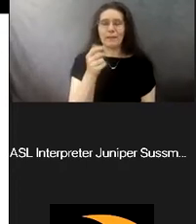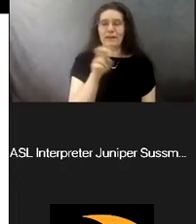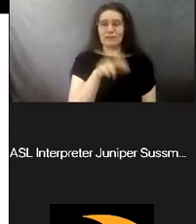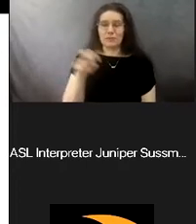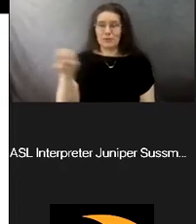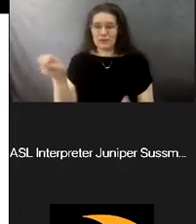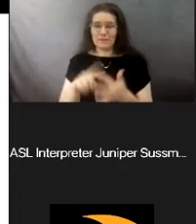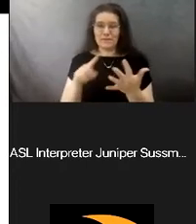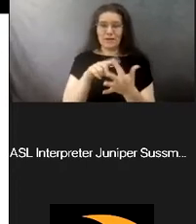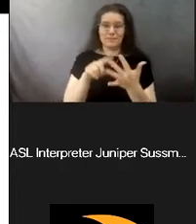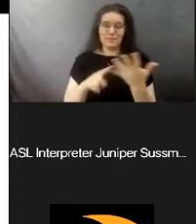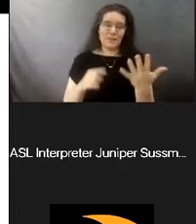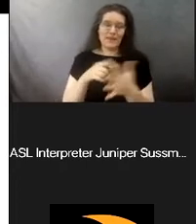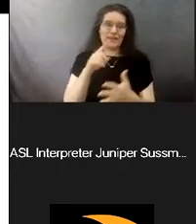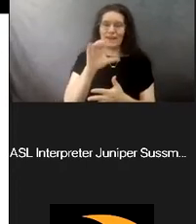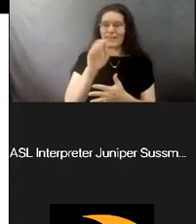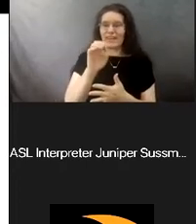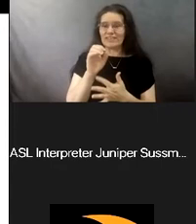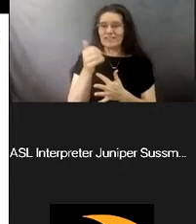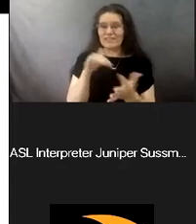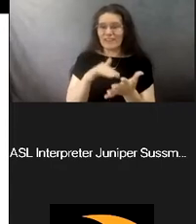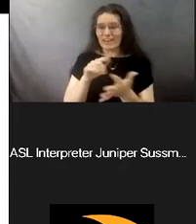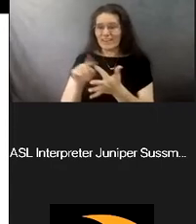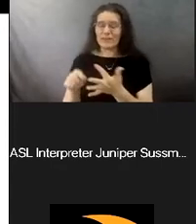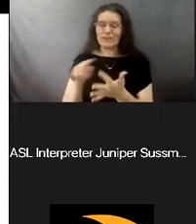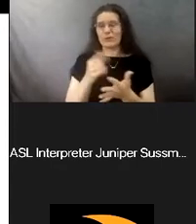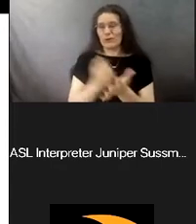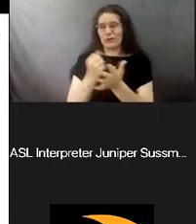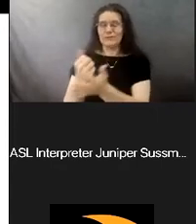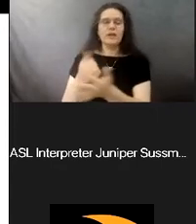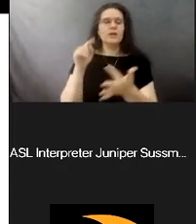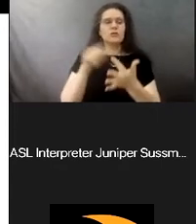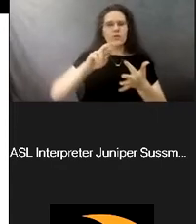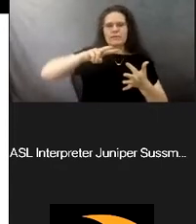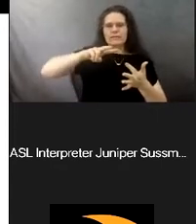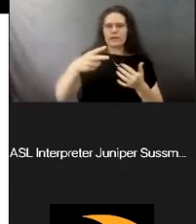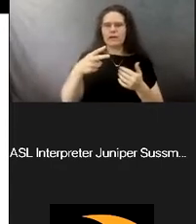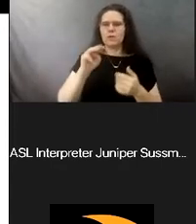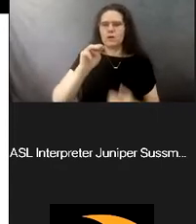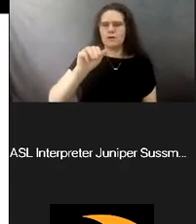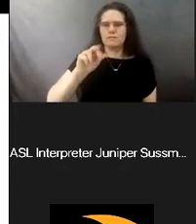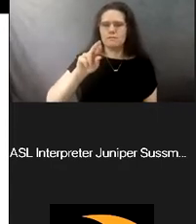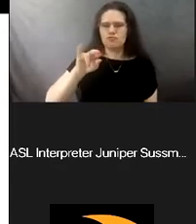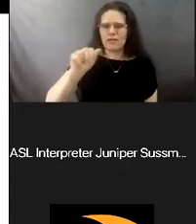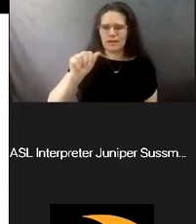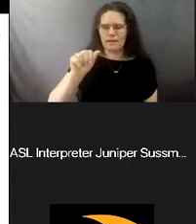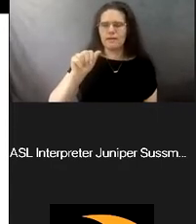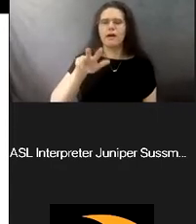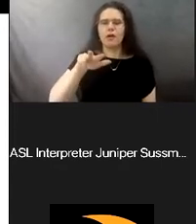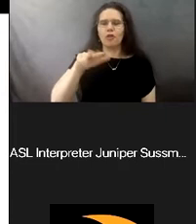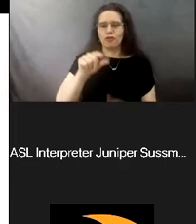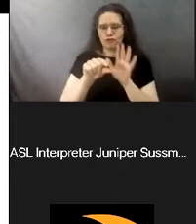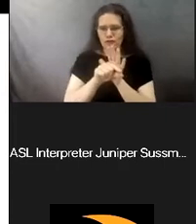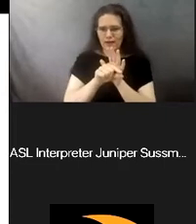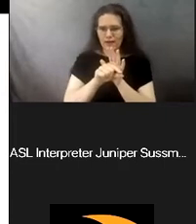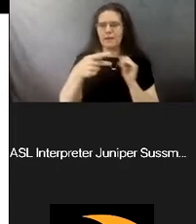but that's what we're going to do in the interest of time. So this study is about Maria, who is in third grade at a public school. Maria